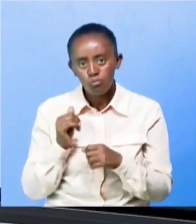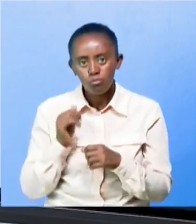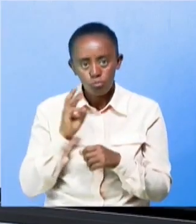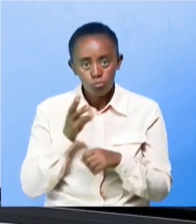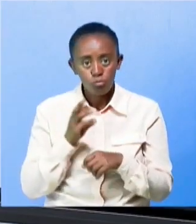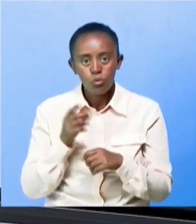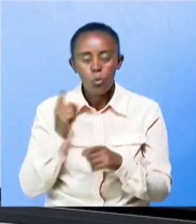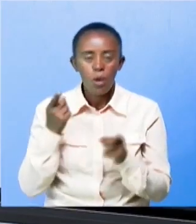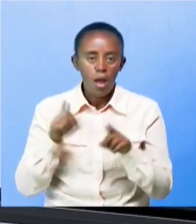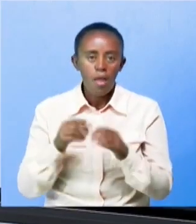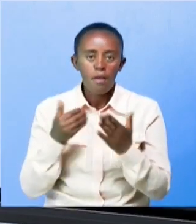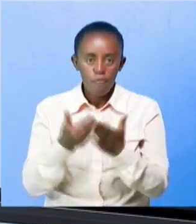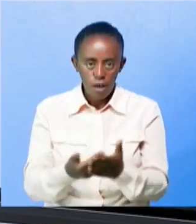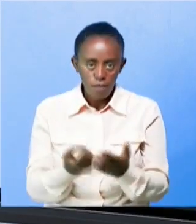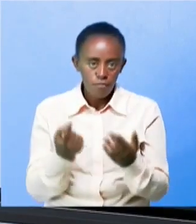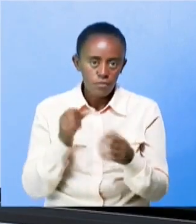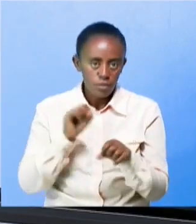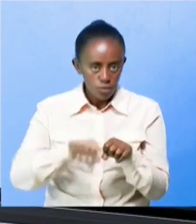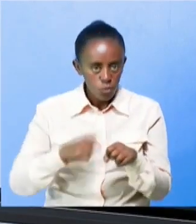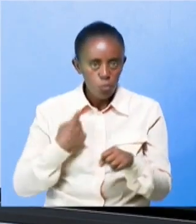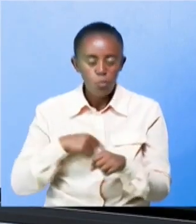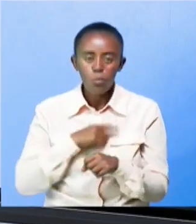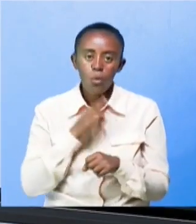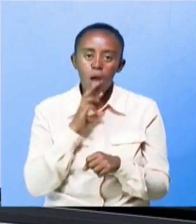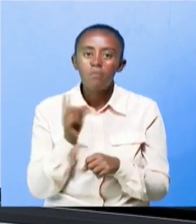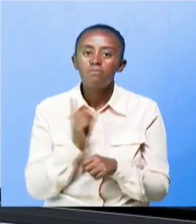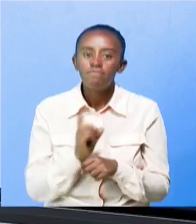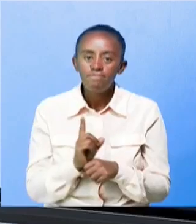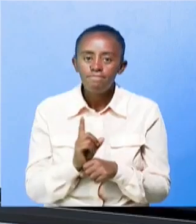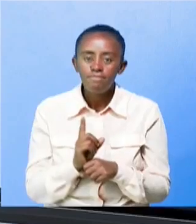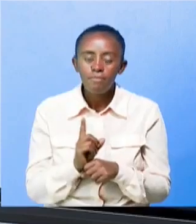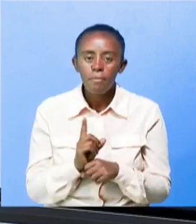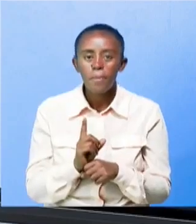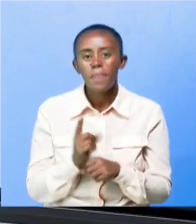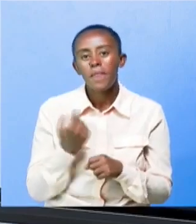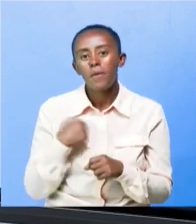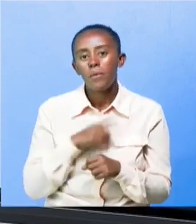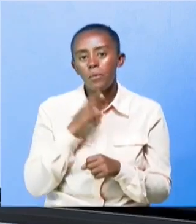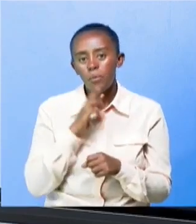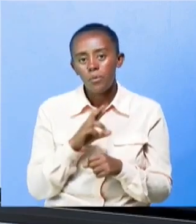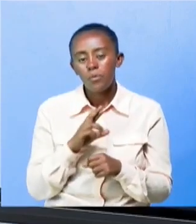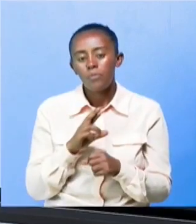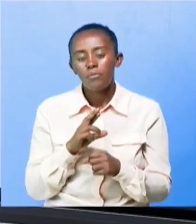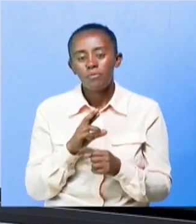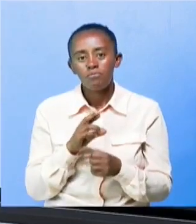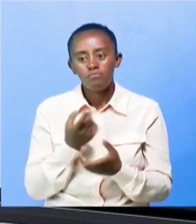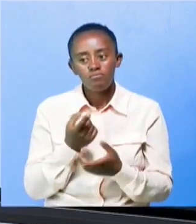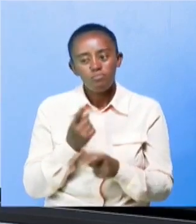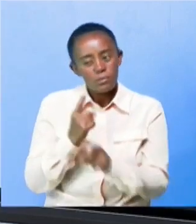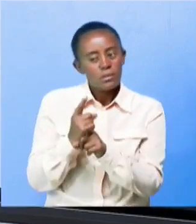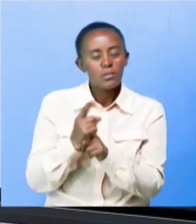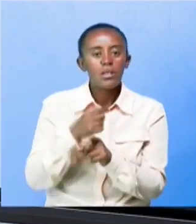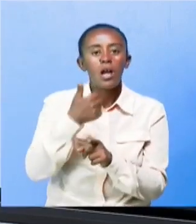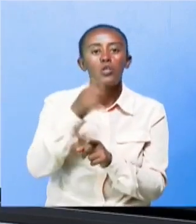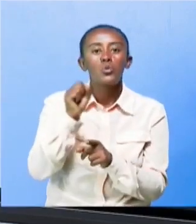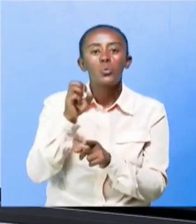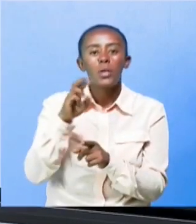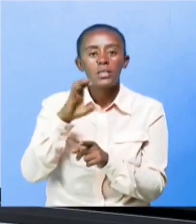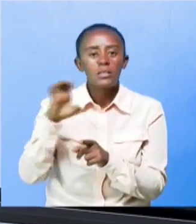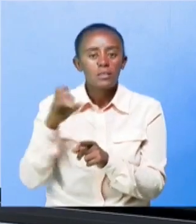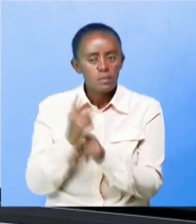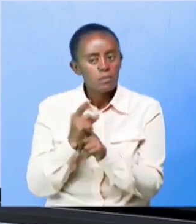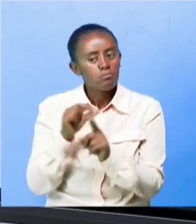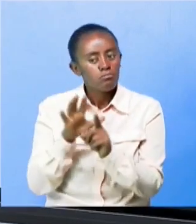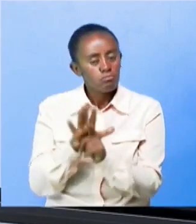I arrive. So we are making what? We're making assurances to tell that person that